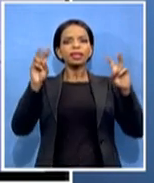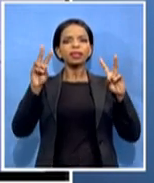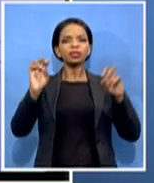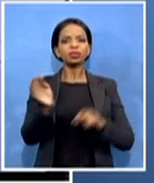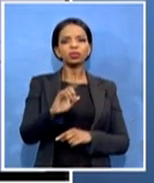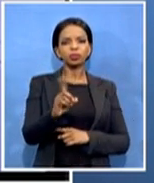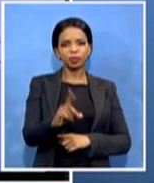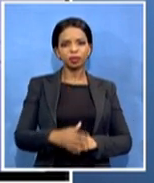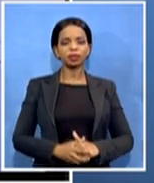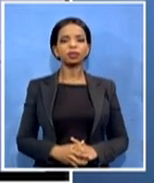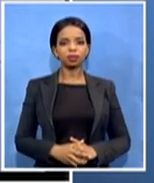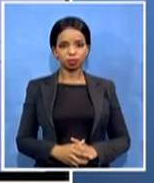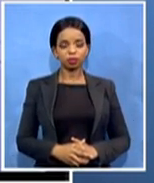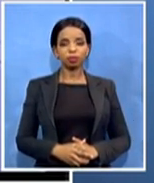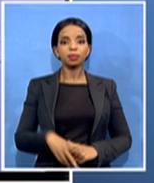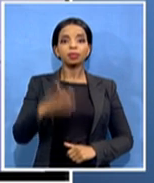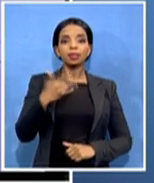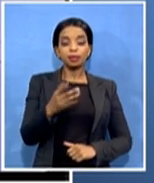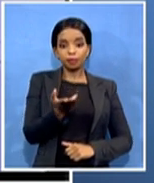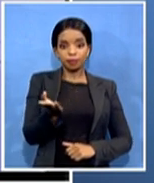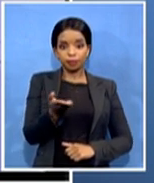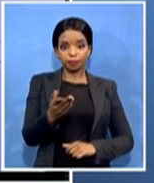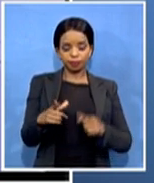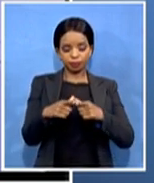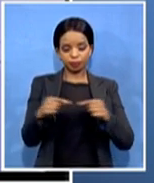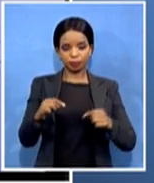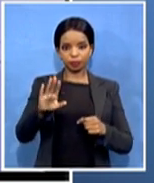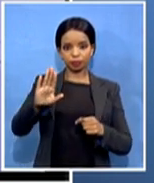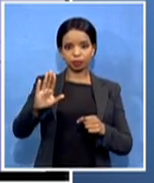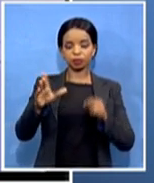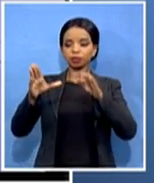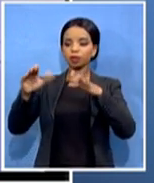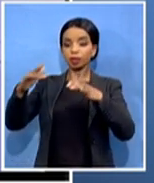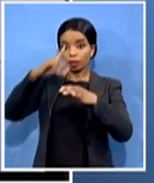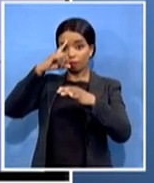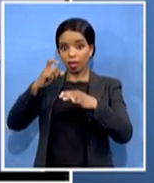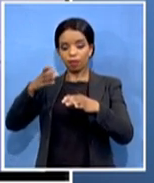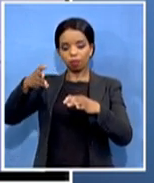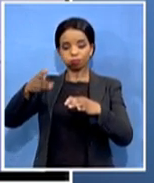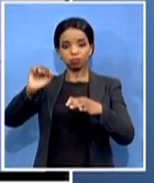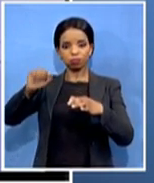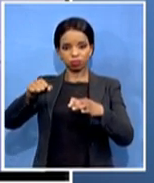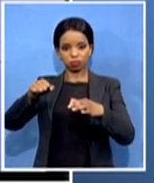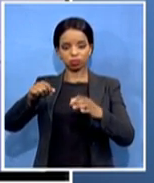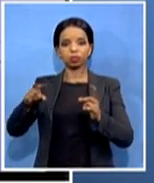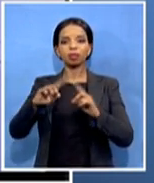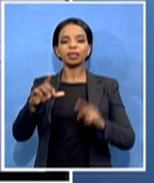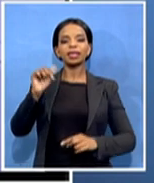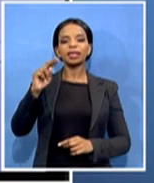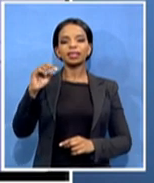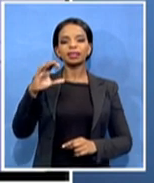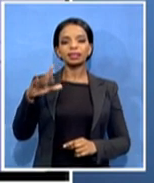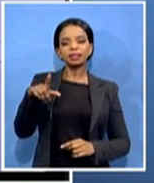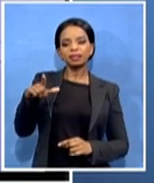and party is believed to be there, it is upon the ANC to correct that, whether other parties raise the issue or not. But